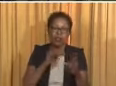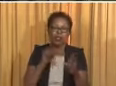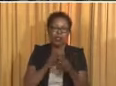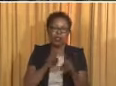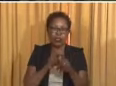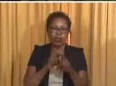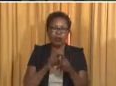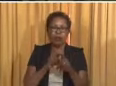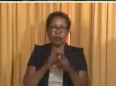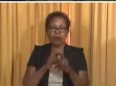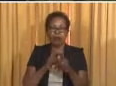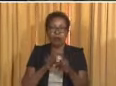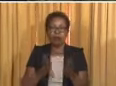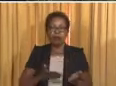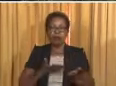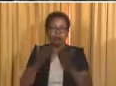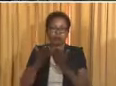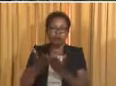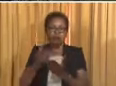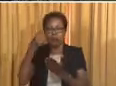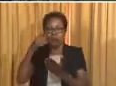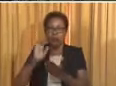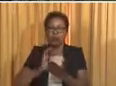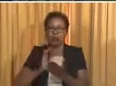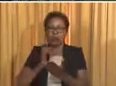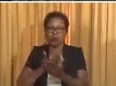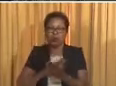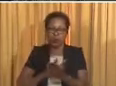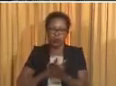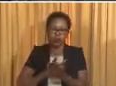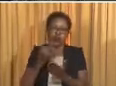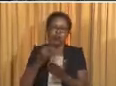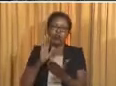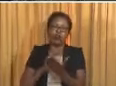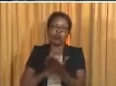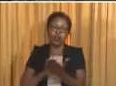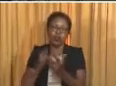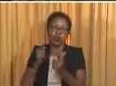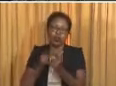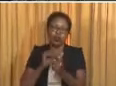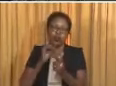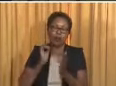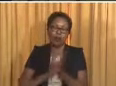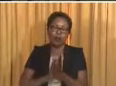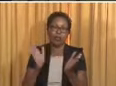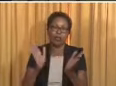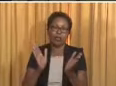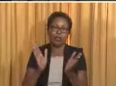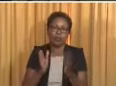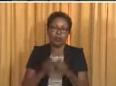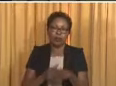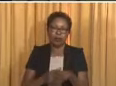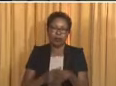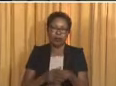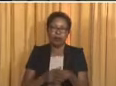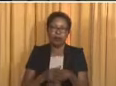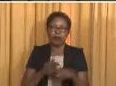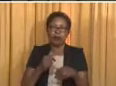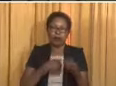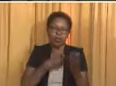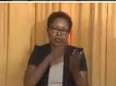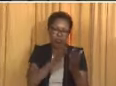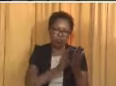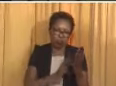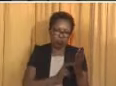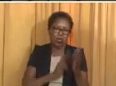select committee, where it takes into account views and recommendations from the public and reports back to the County Assembly. I've looked at the record, and